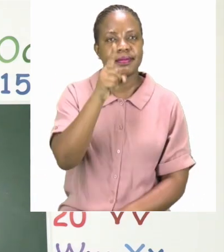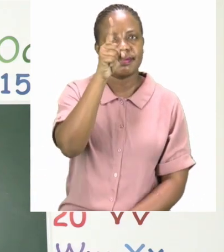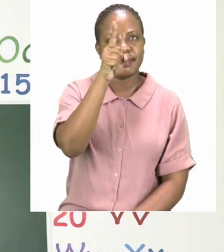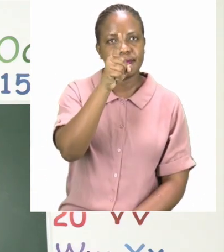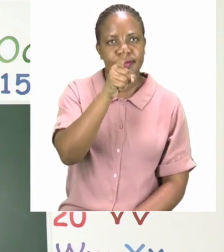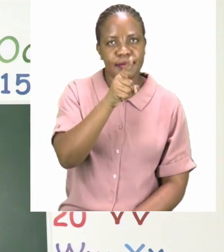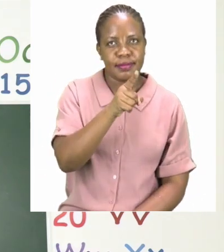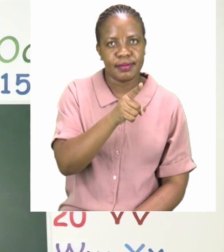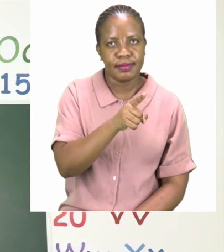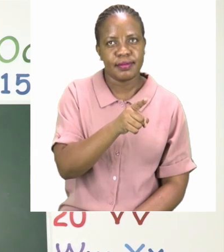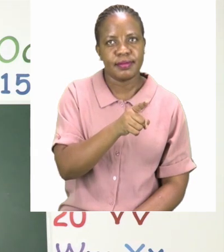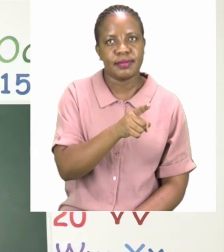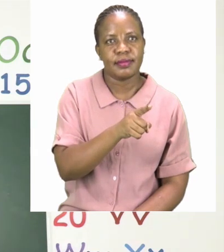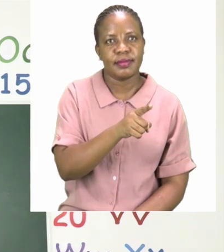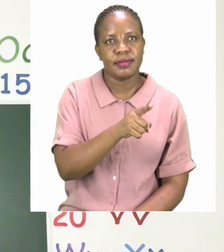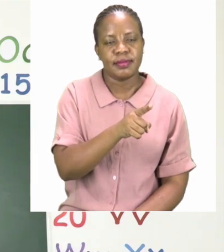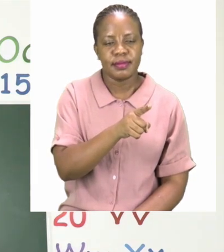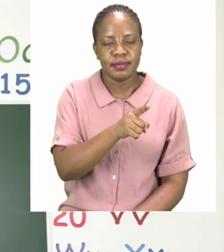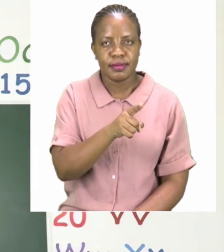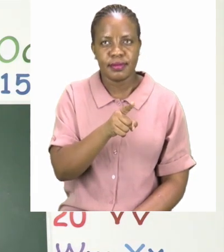1, 2.